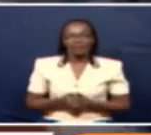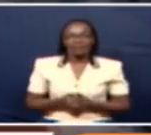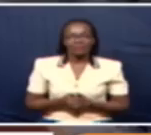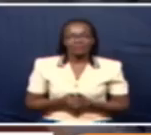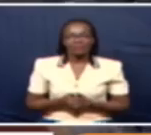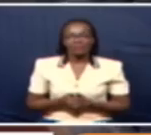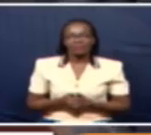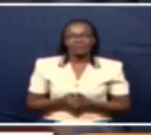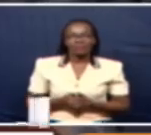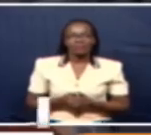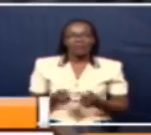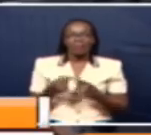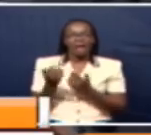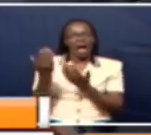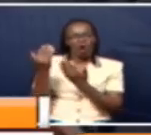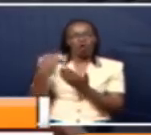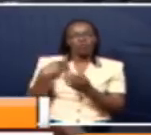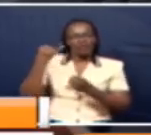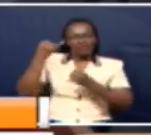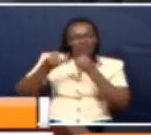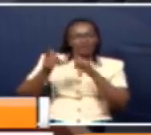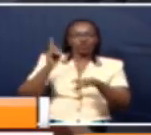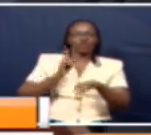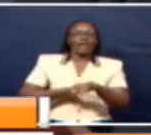Hopefully this is for the last time.